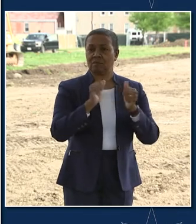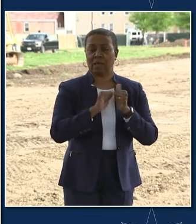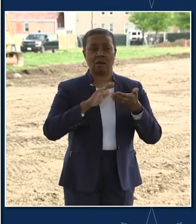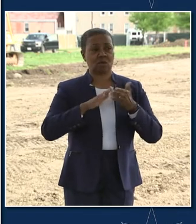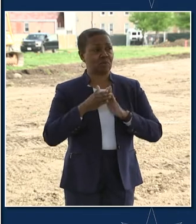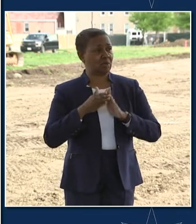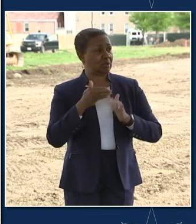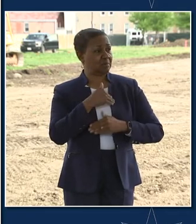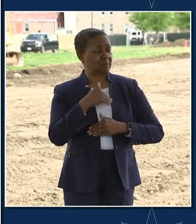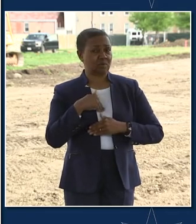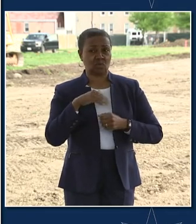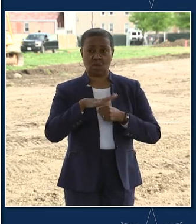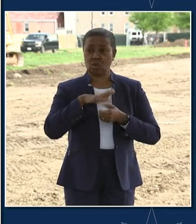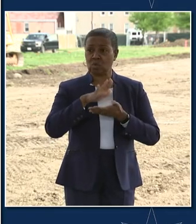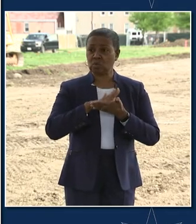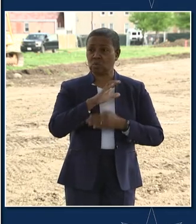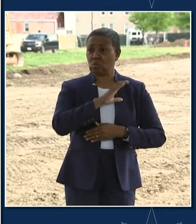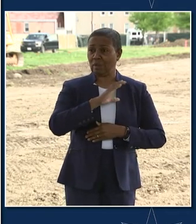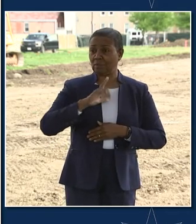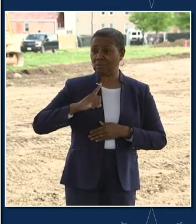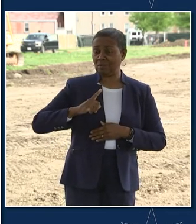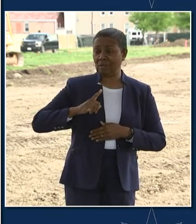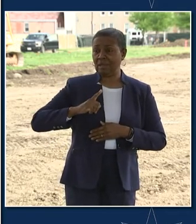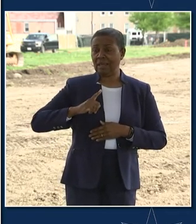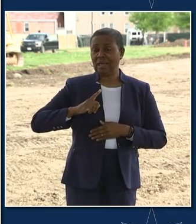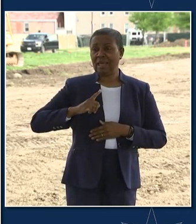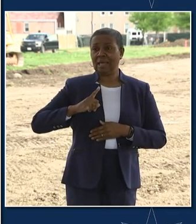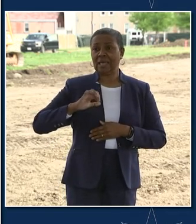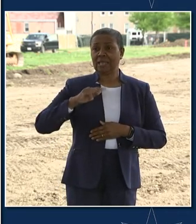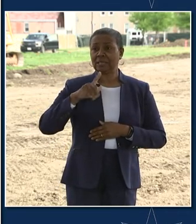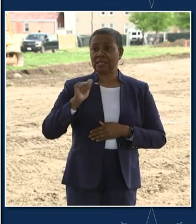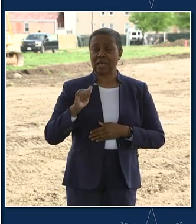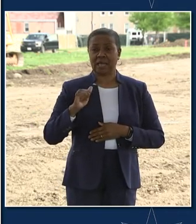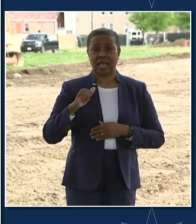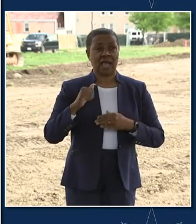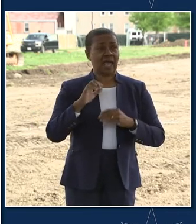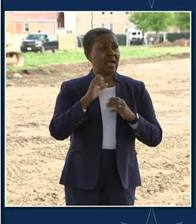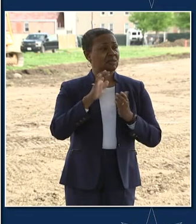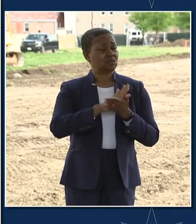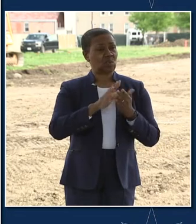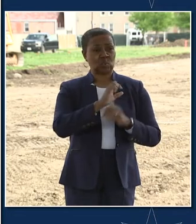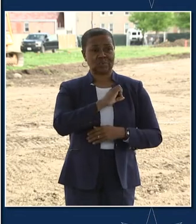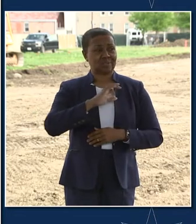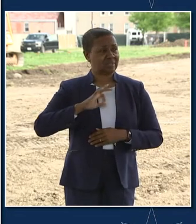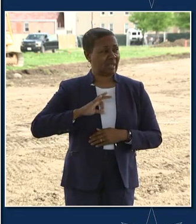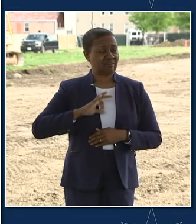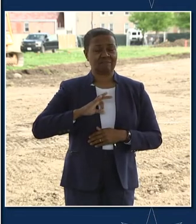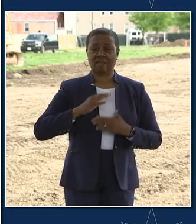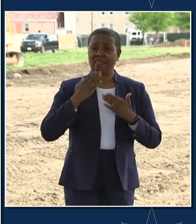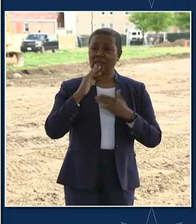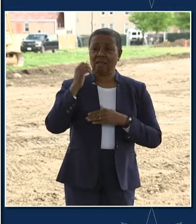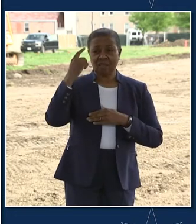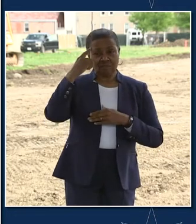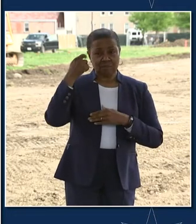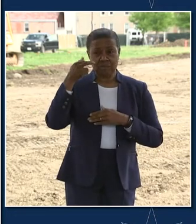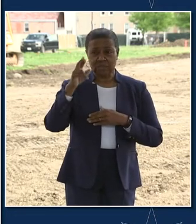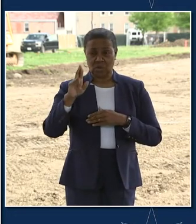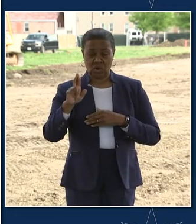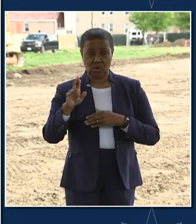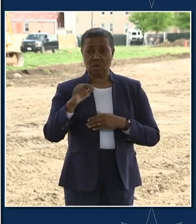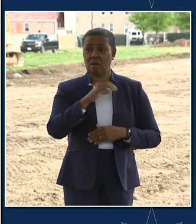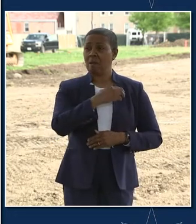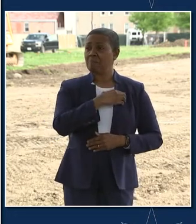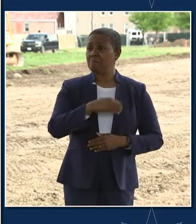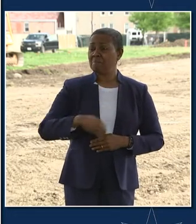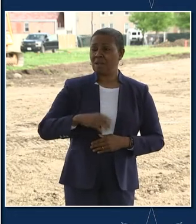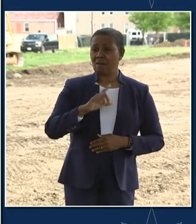community, local school council, Enlace, and Farragut staff. I want to thank Governor Pritzker, Mayor